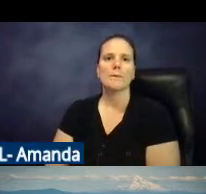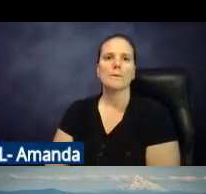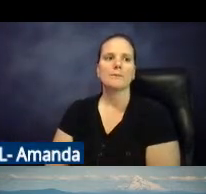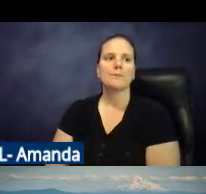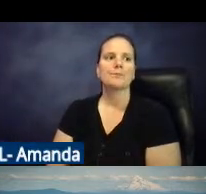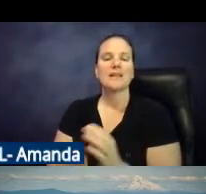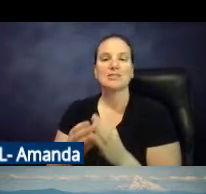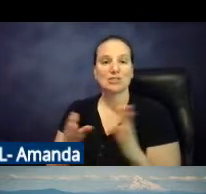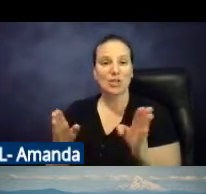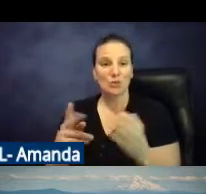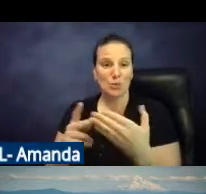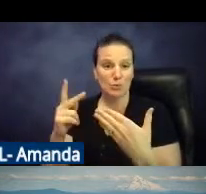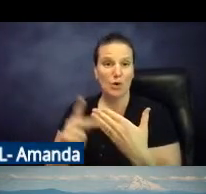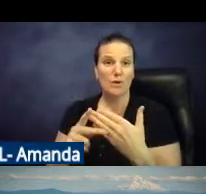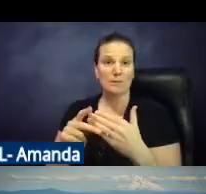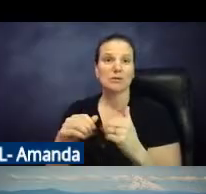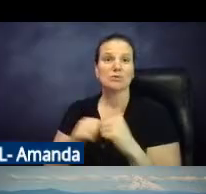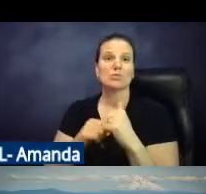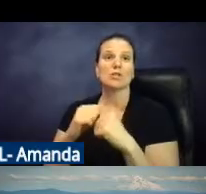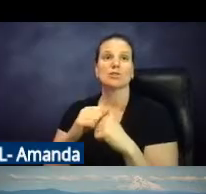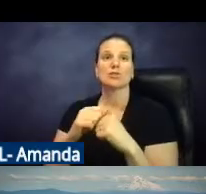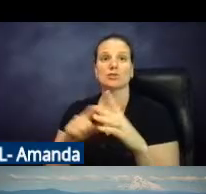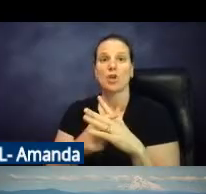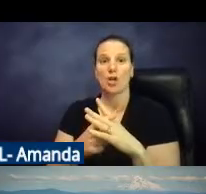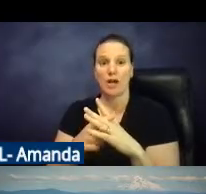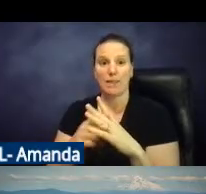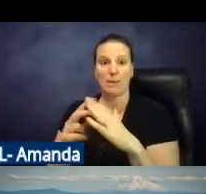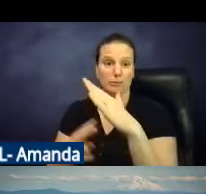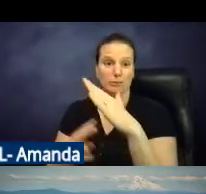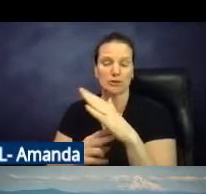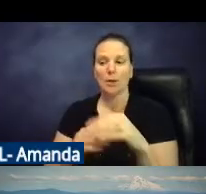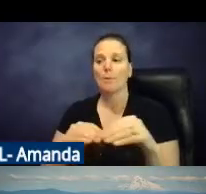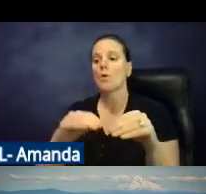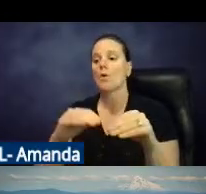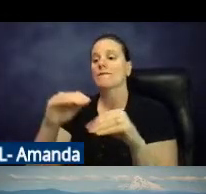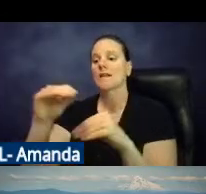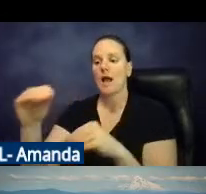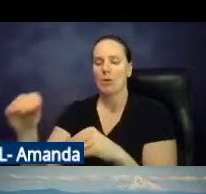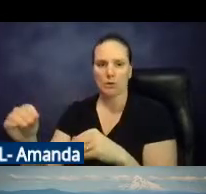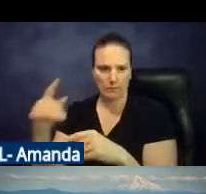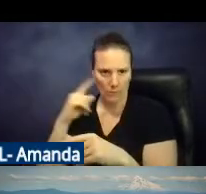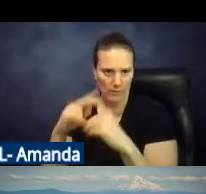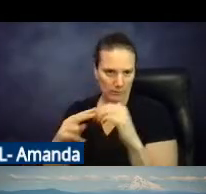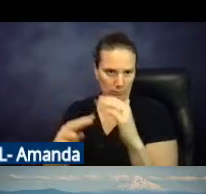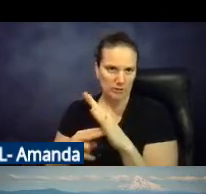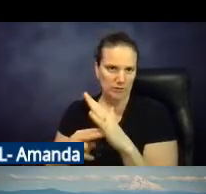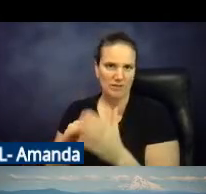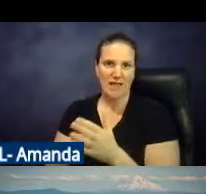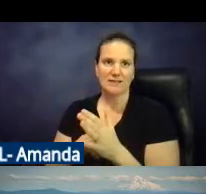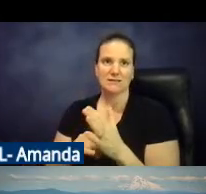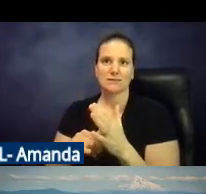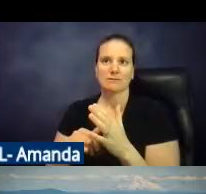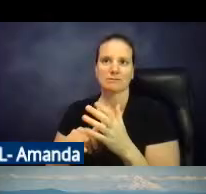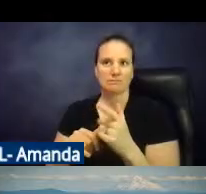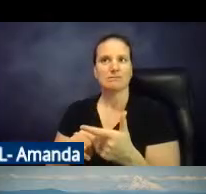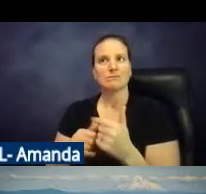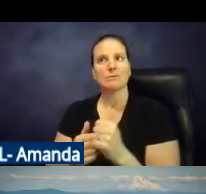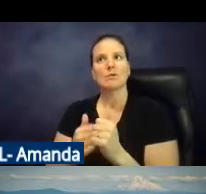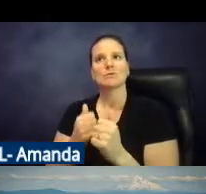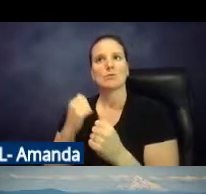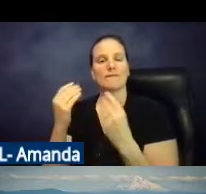general, the program construction starting at the bridge and moving outward from the bridge. So that's kind of the basis of reflecting